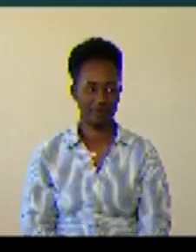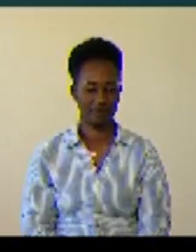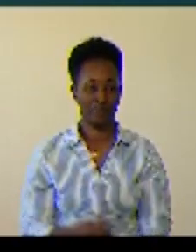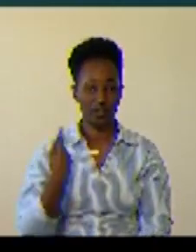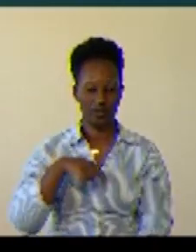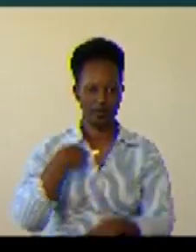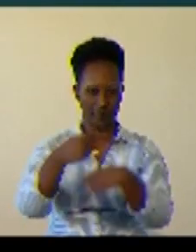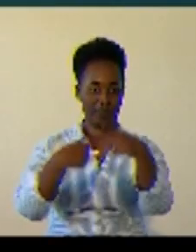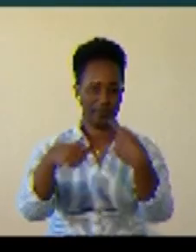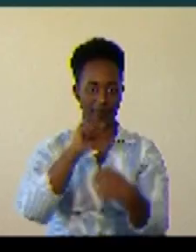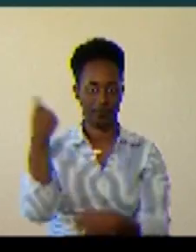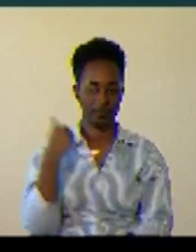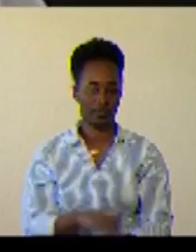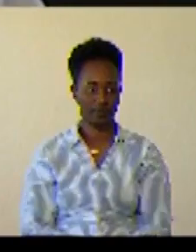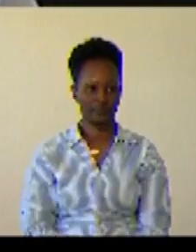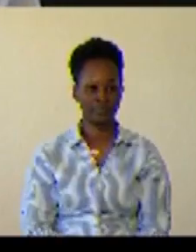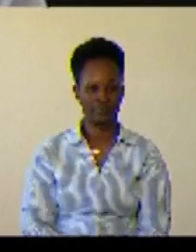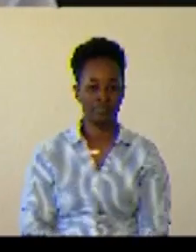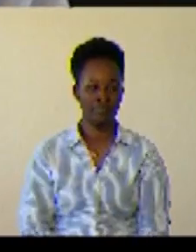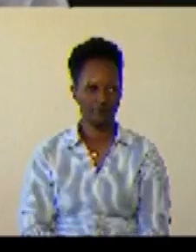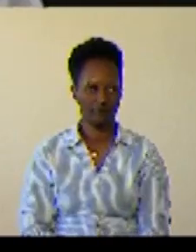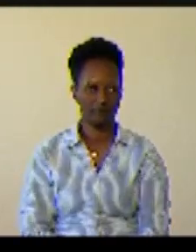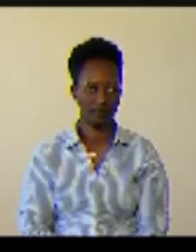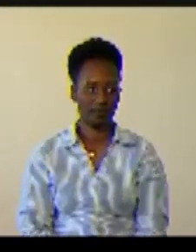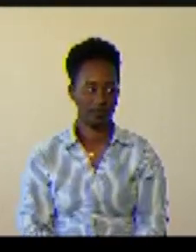We go to the next, okay?